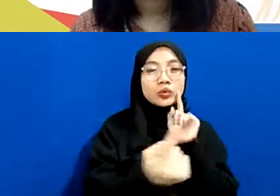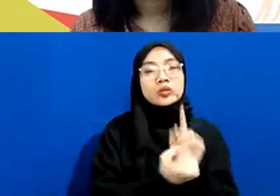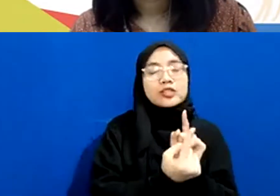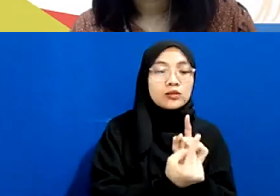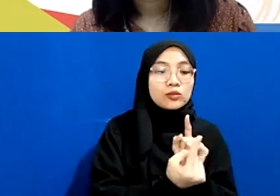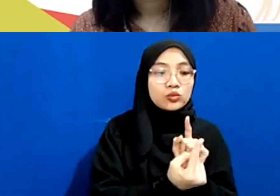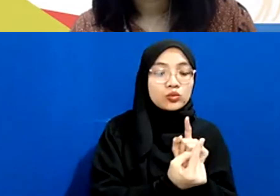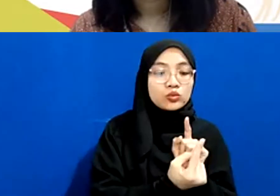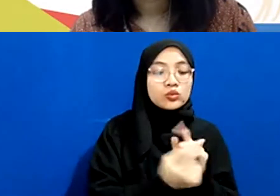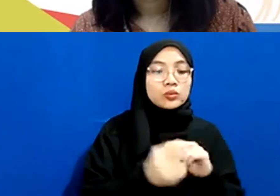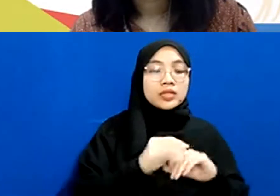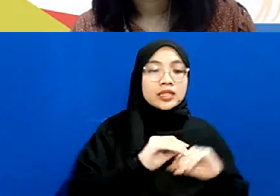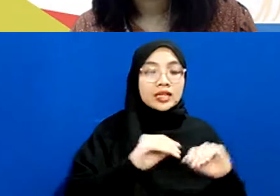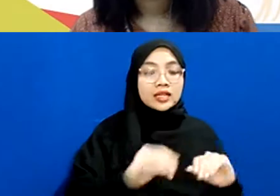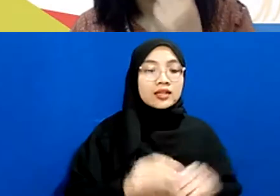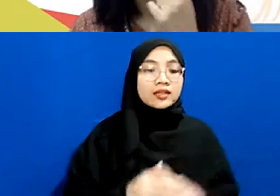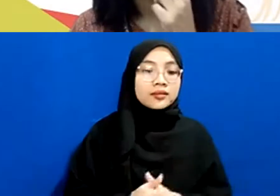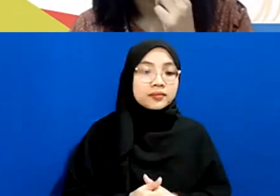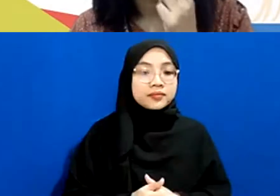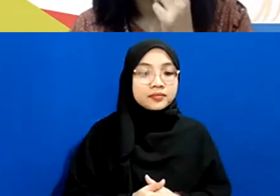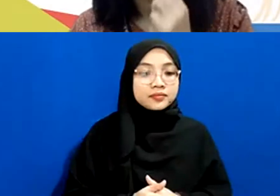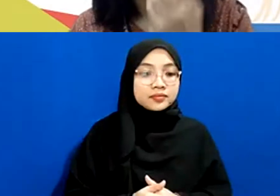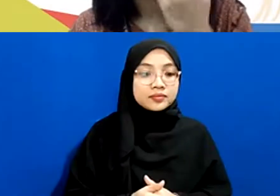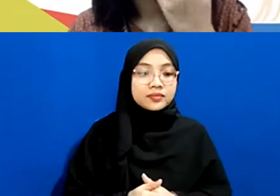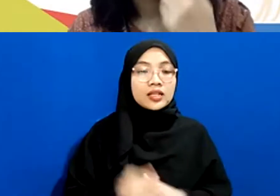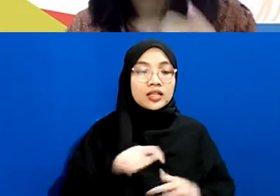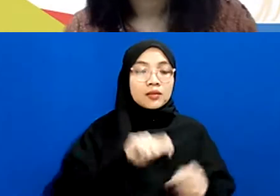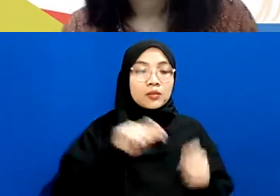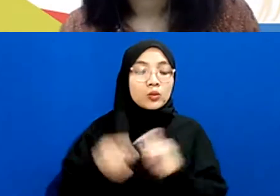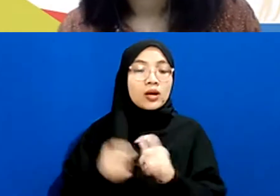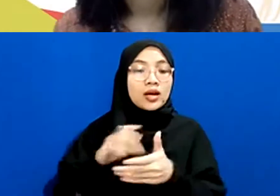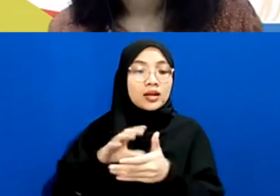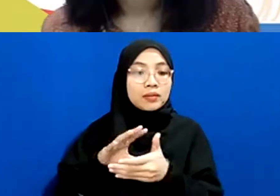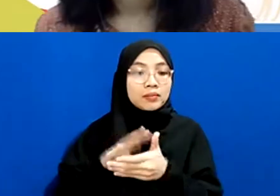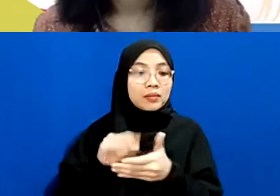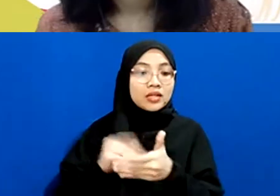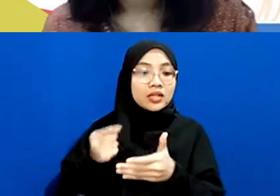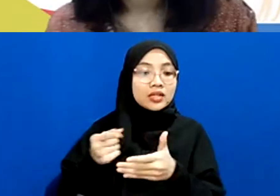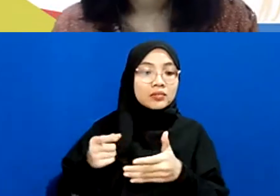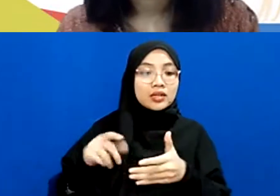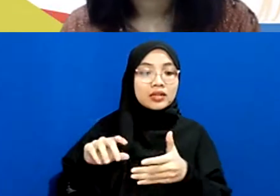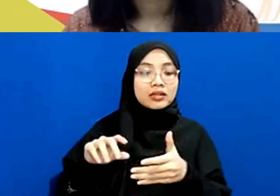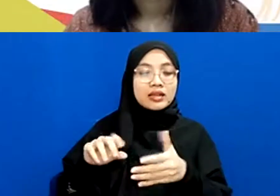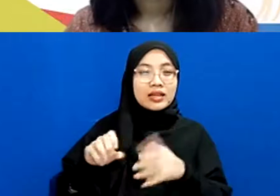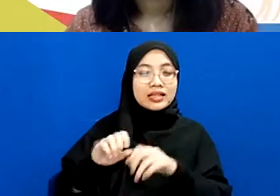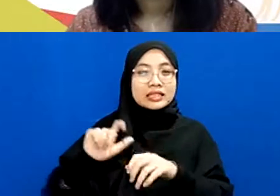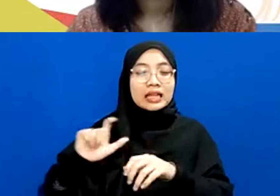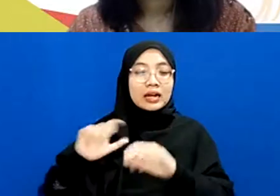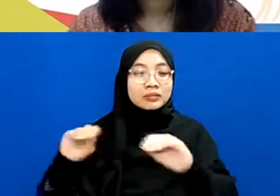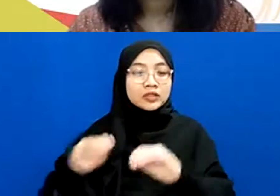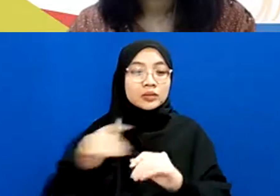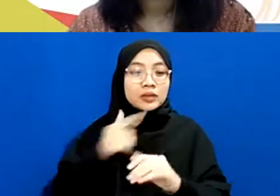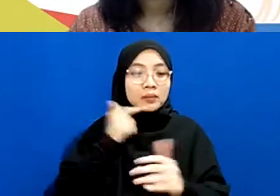the learning and teaching is very important to make sure the student know, to make sure the